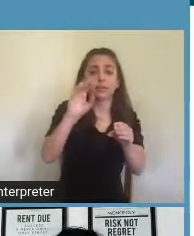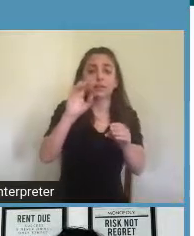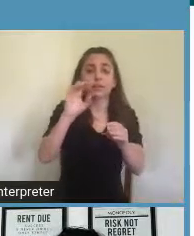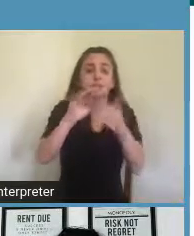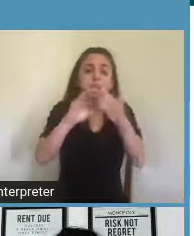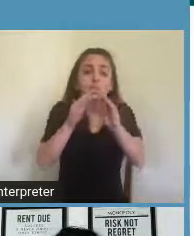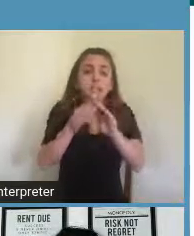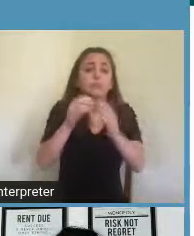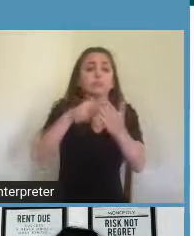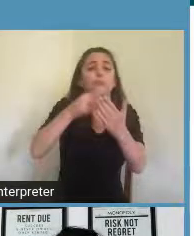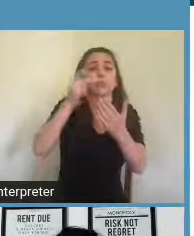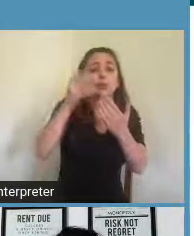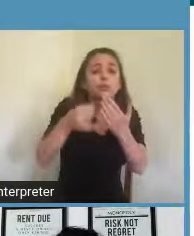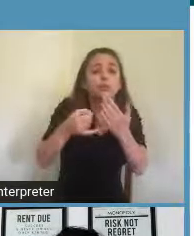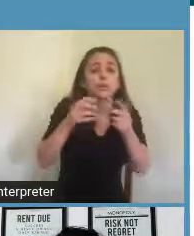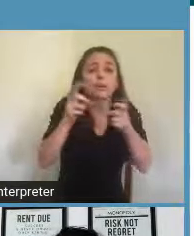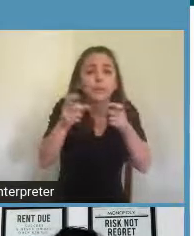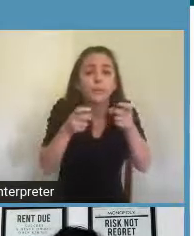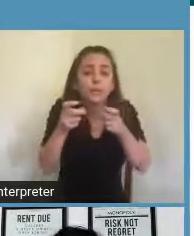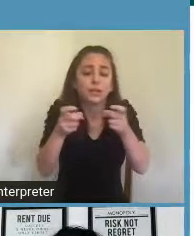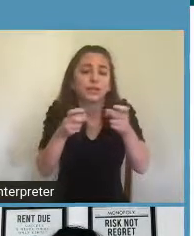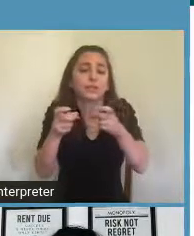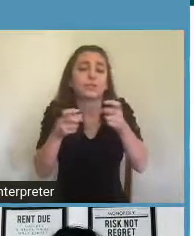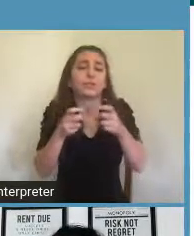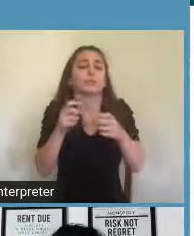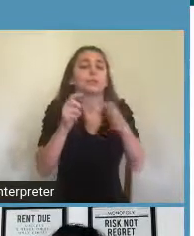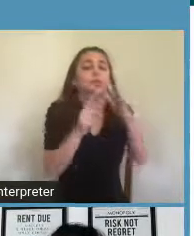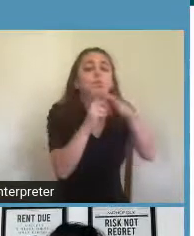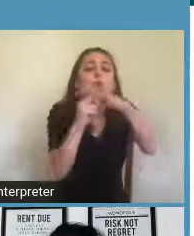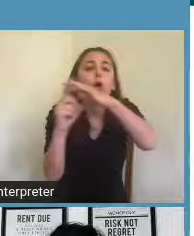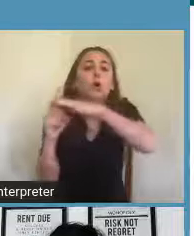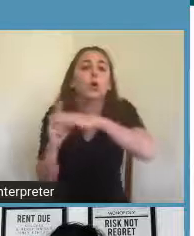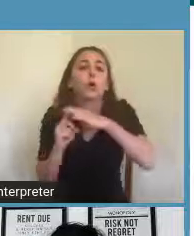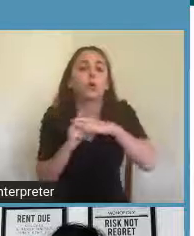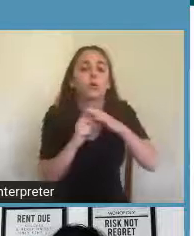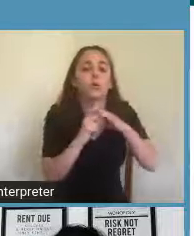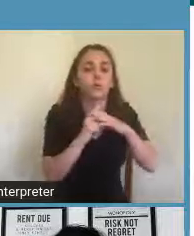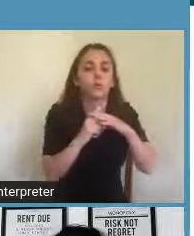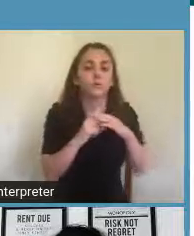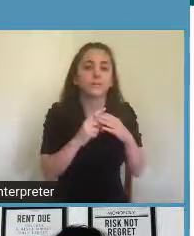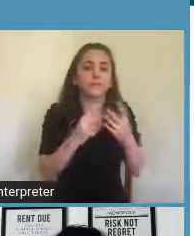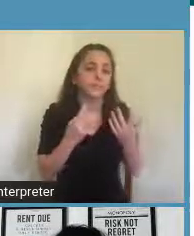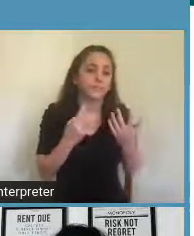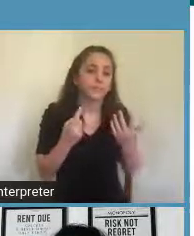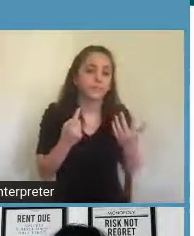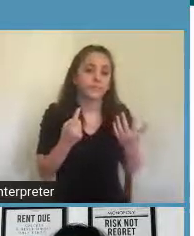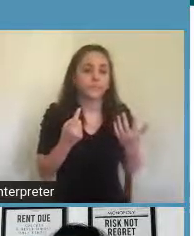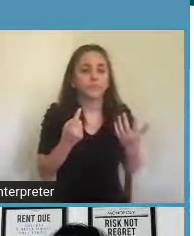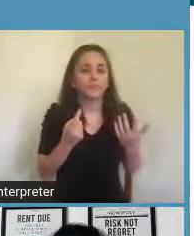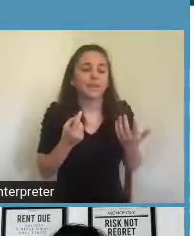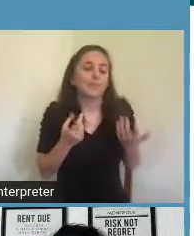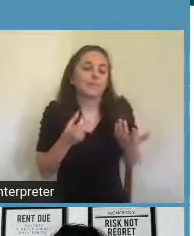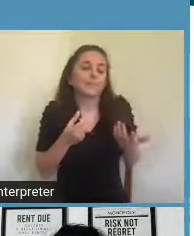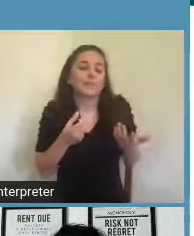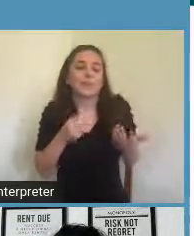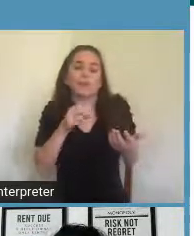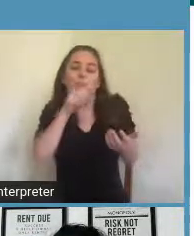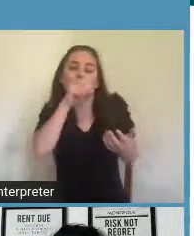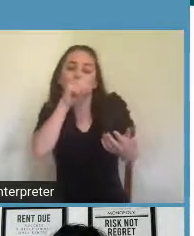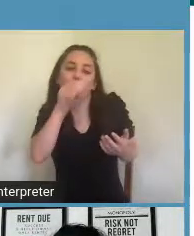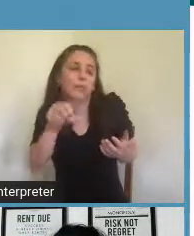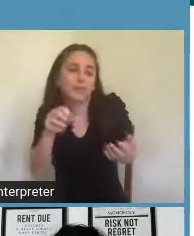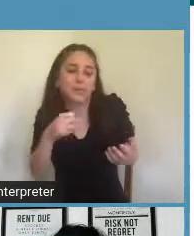to construction sites, literal boots to the ground. It wasn't necessarily what I loved.